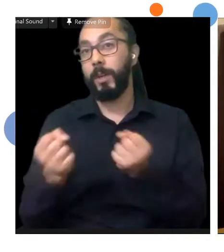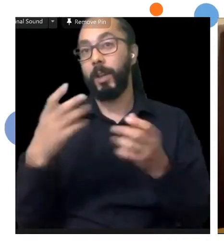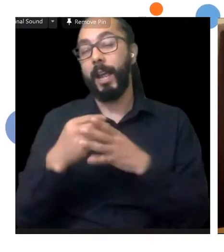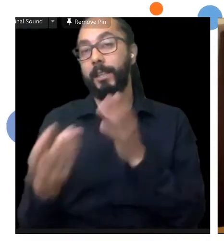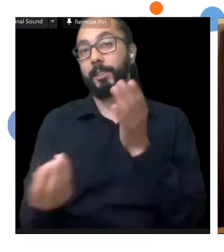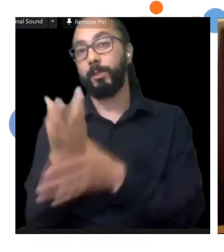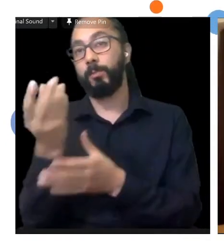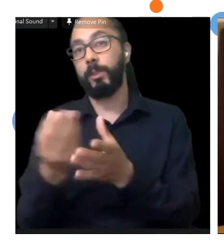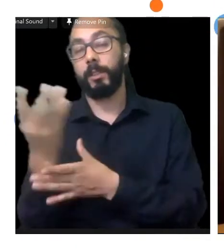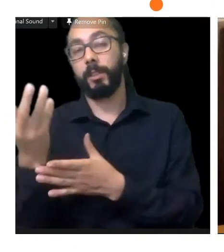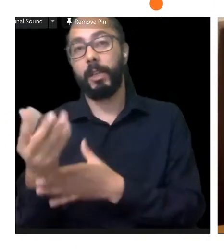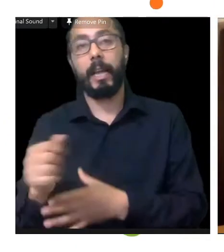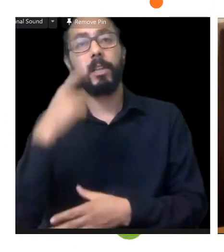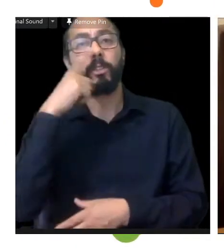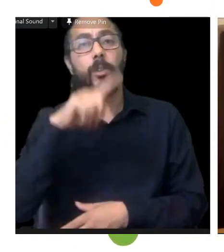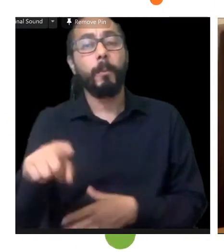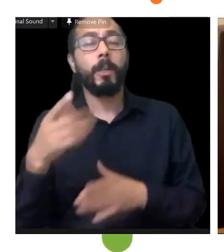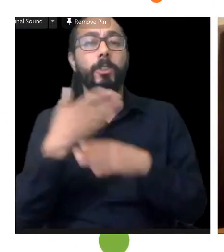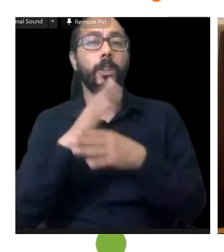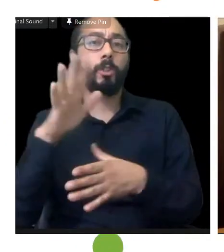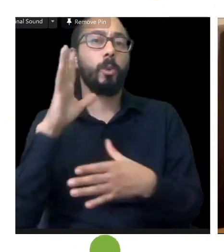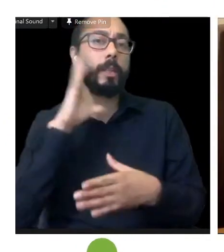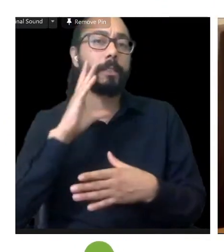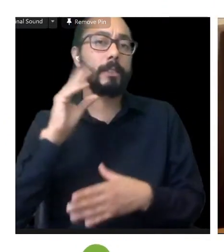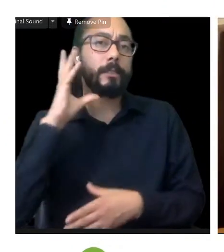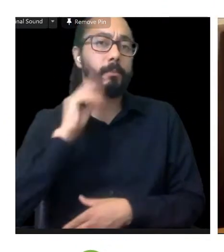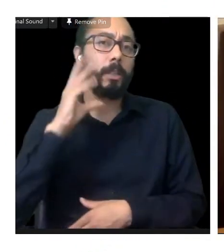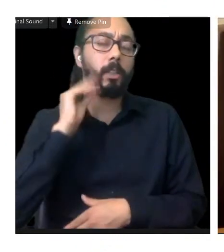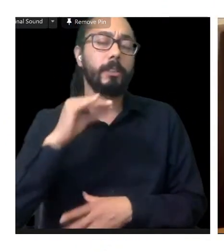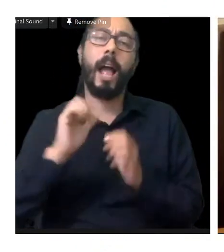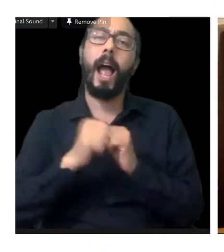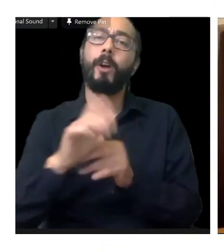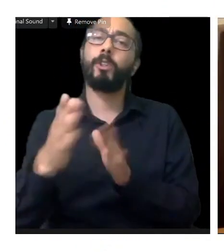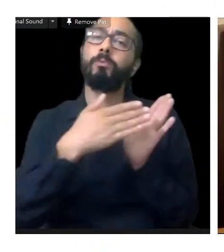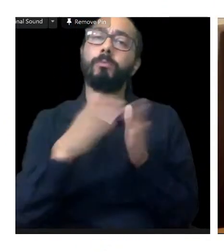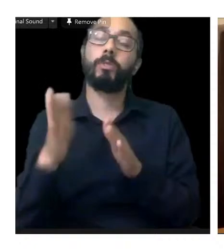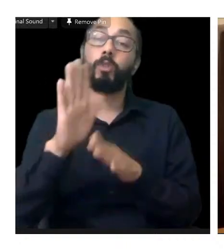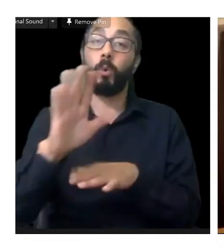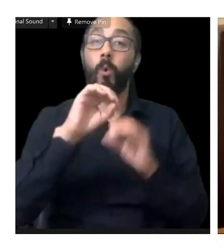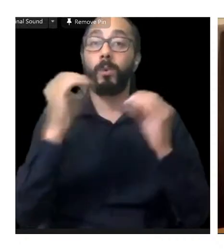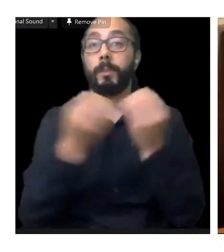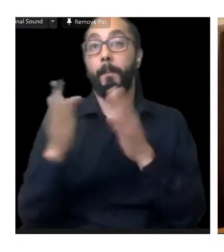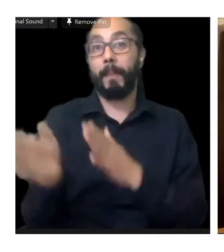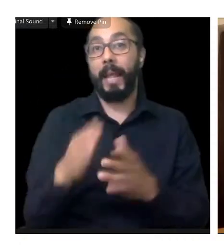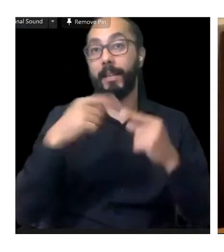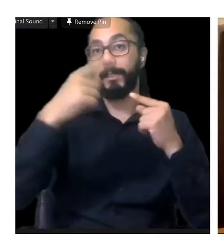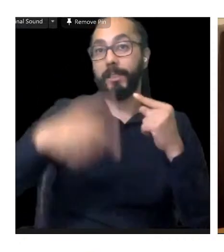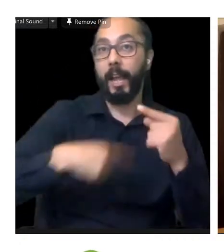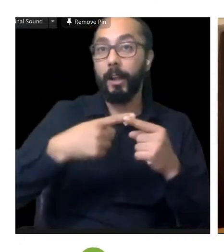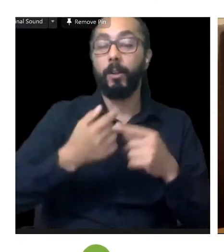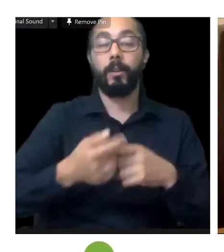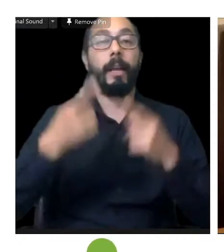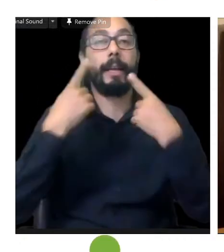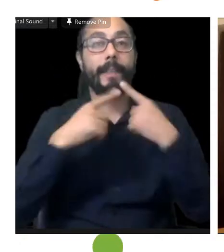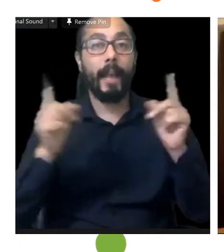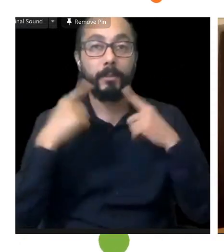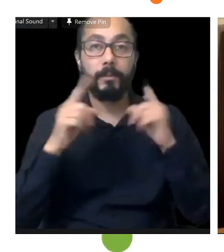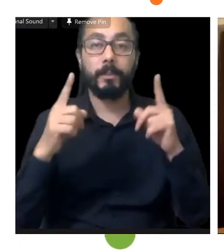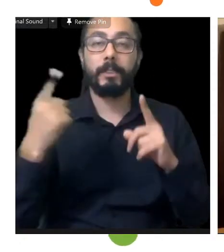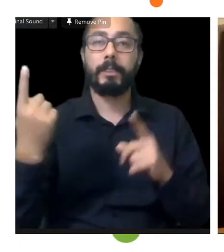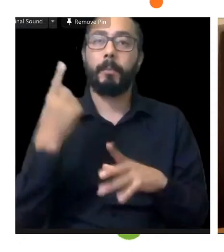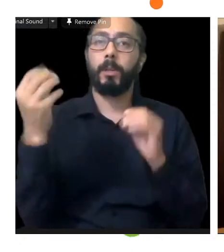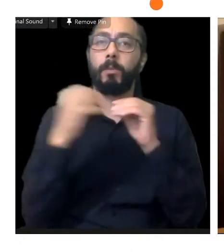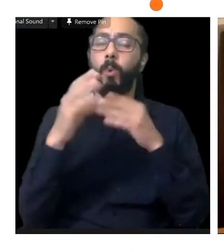intelligence and experience can you share about shifting your organizational planning cycle, your usual announcements, to something that's a bit more nimble,